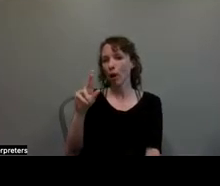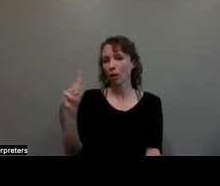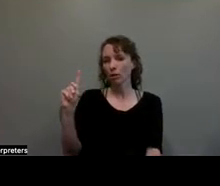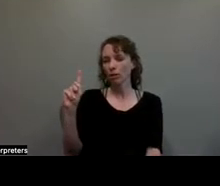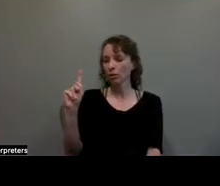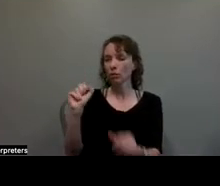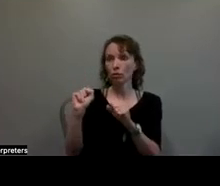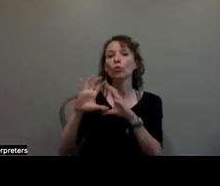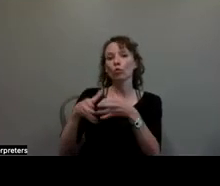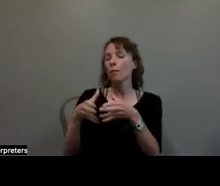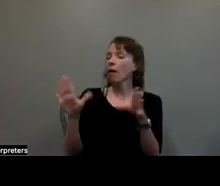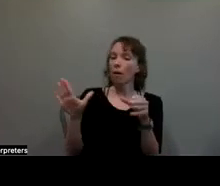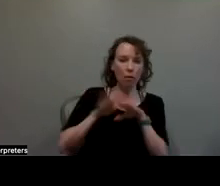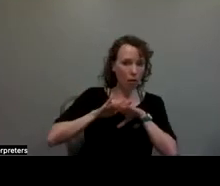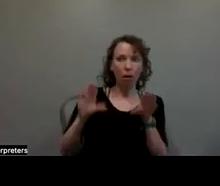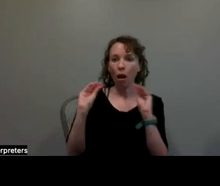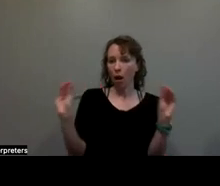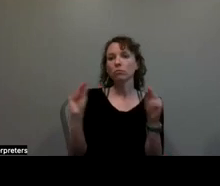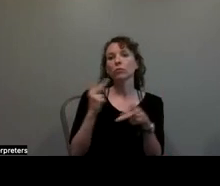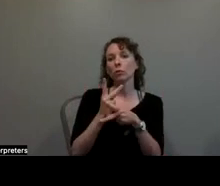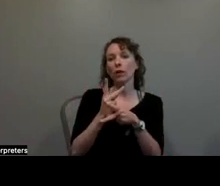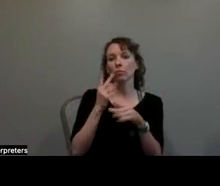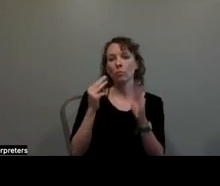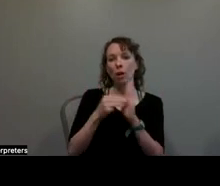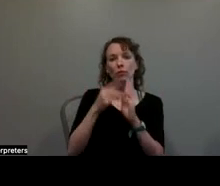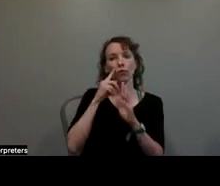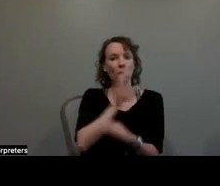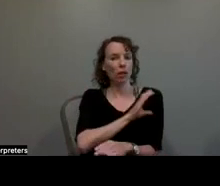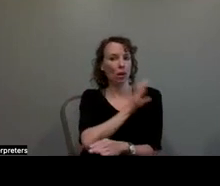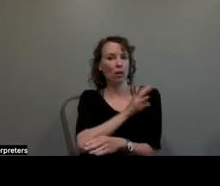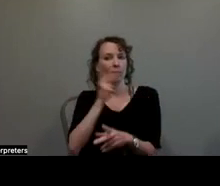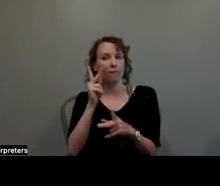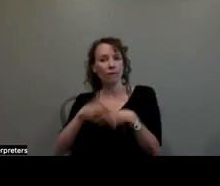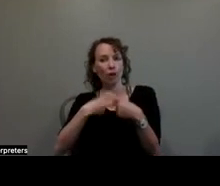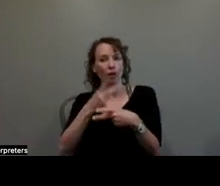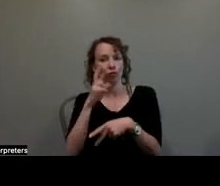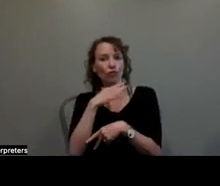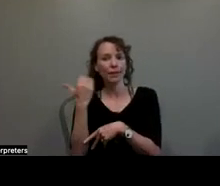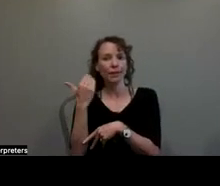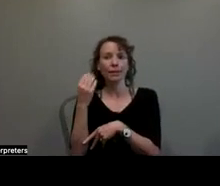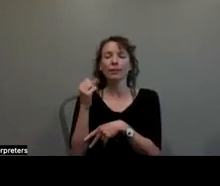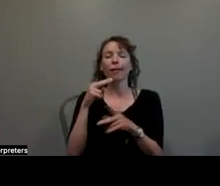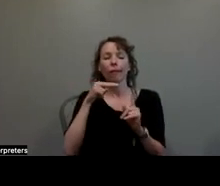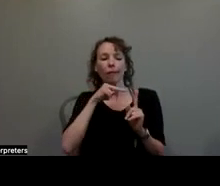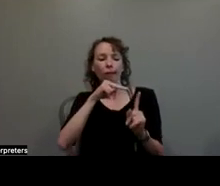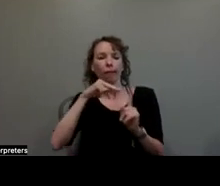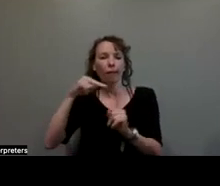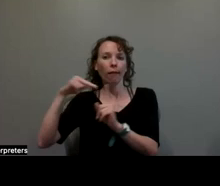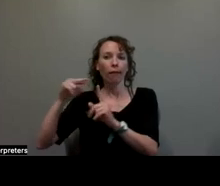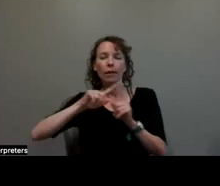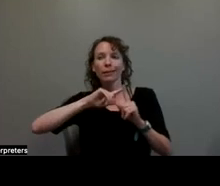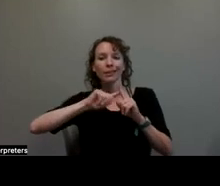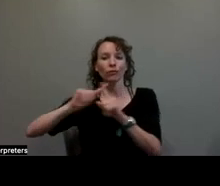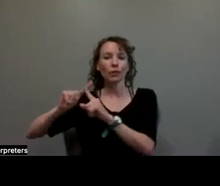to do clinical variant risk, and they train these models on variation of these proteins across different species. And